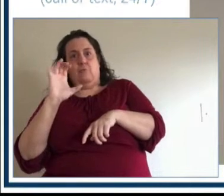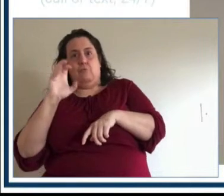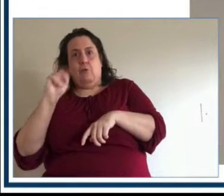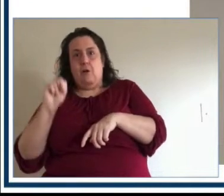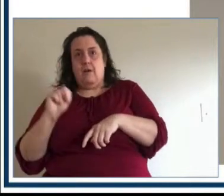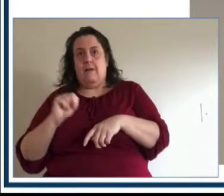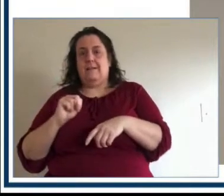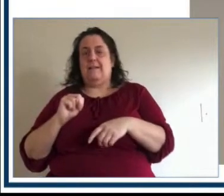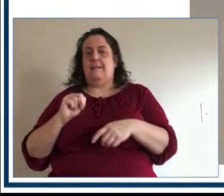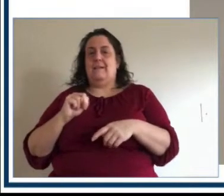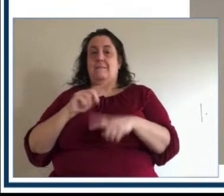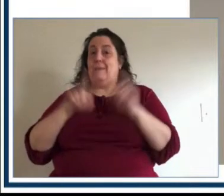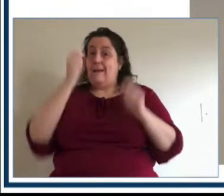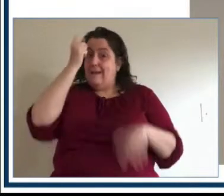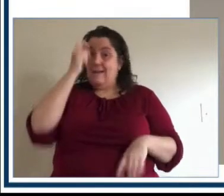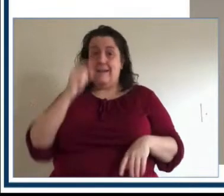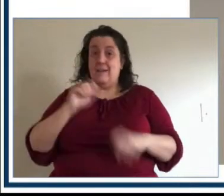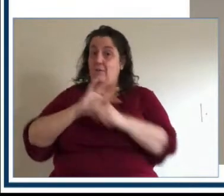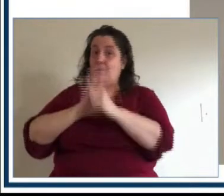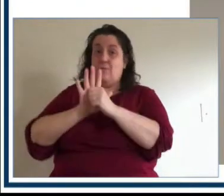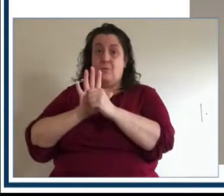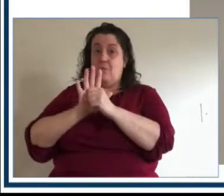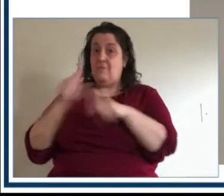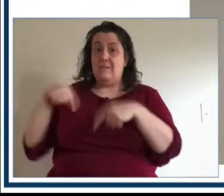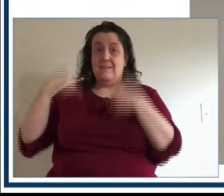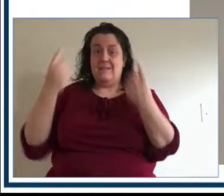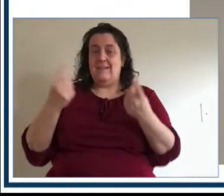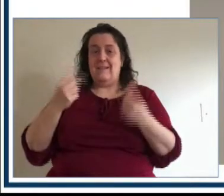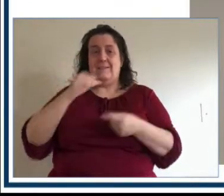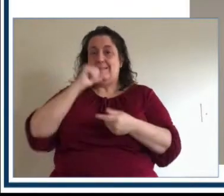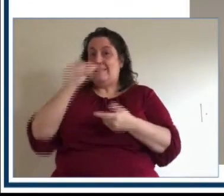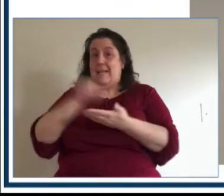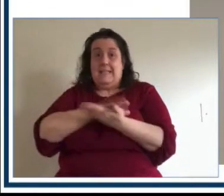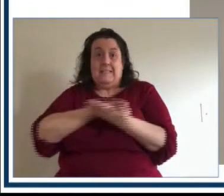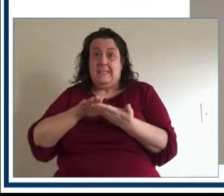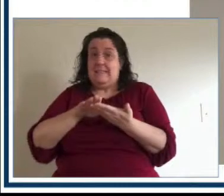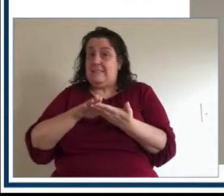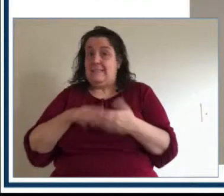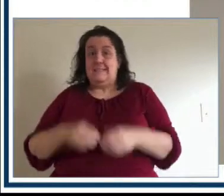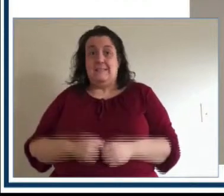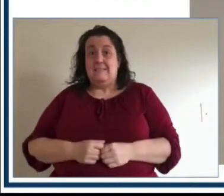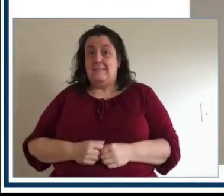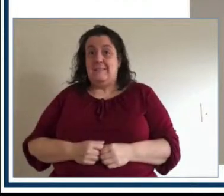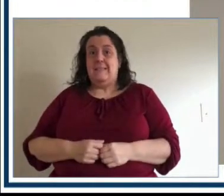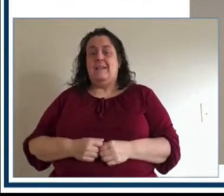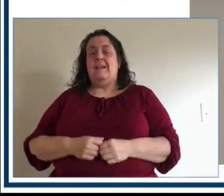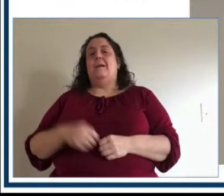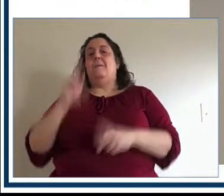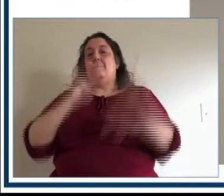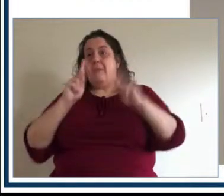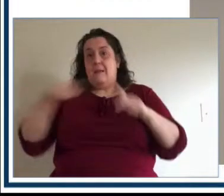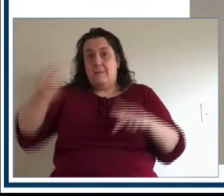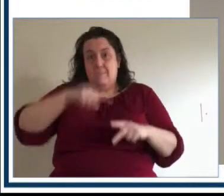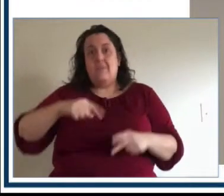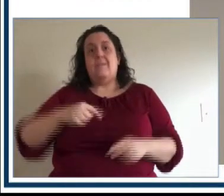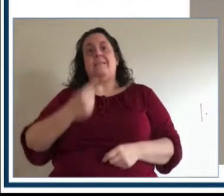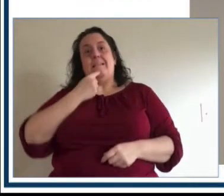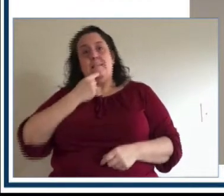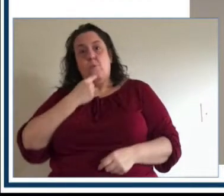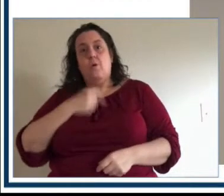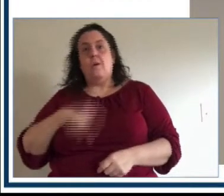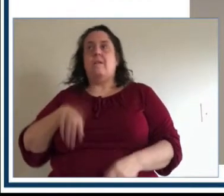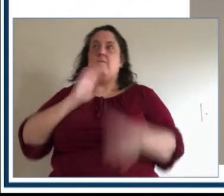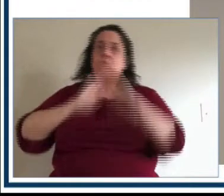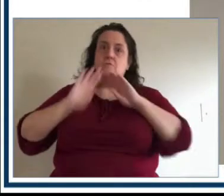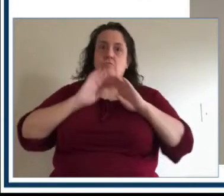I understand that people and businesses will be disappointed, frustrated, and fed up. We are too, and we wouldn't do this